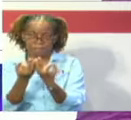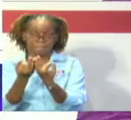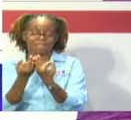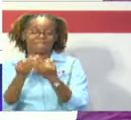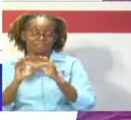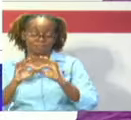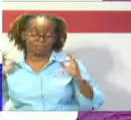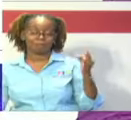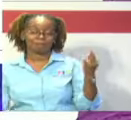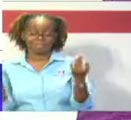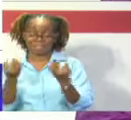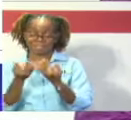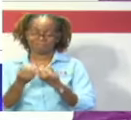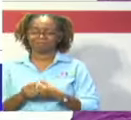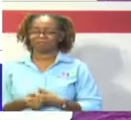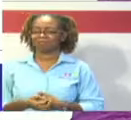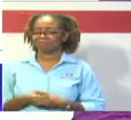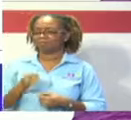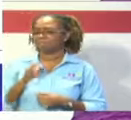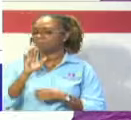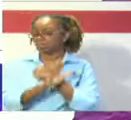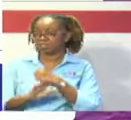families, protect your country.